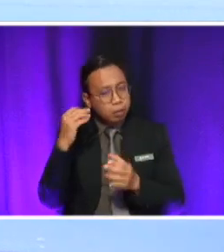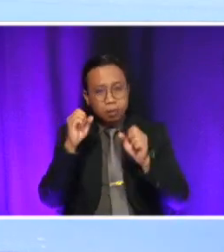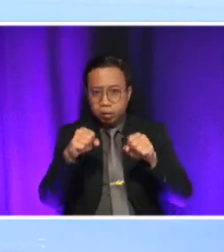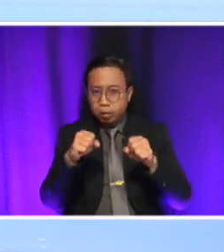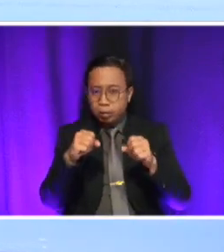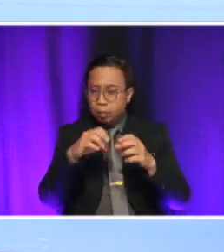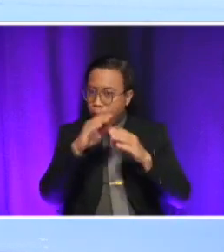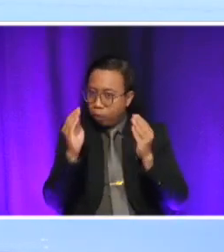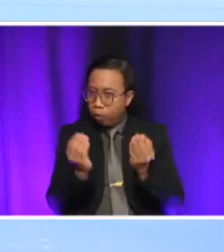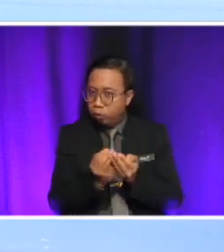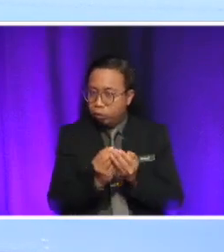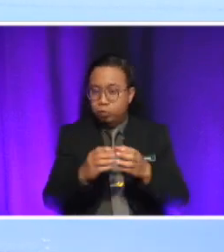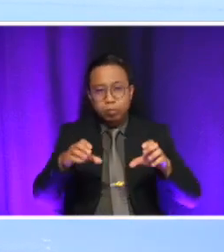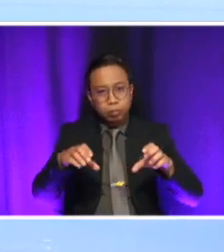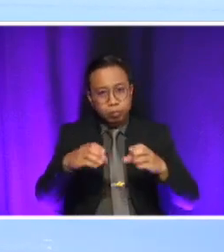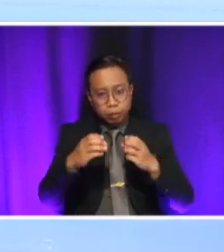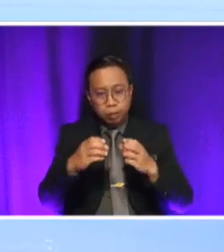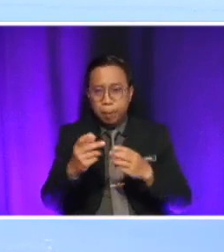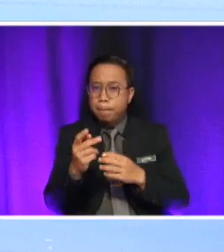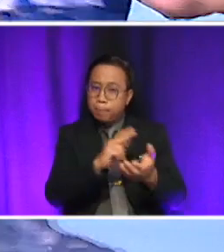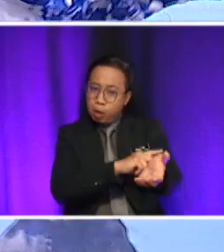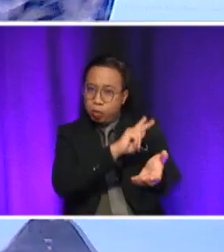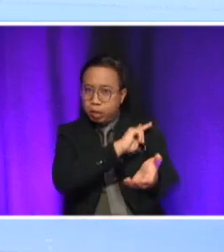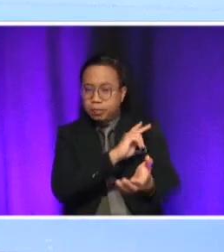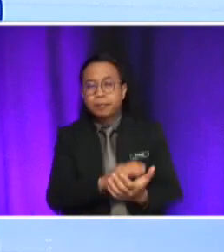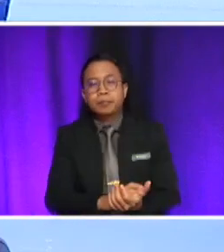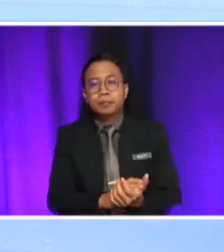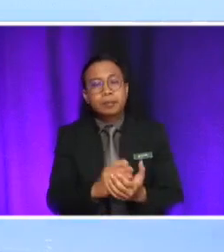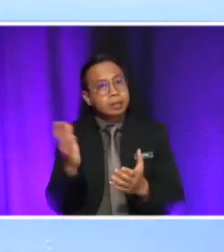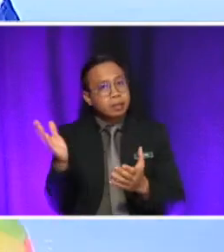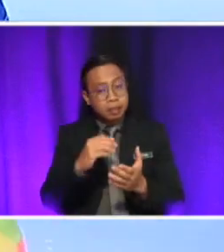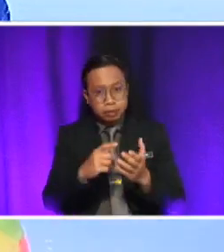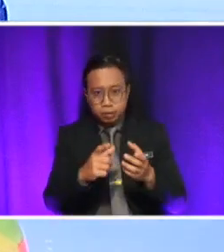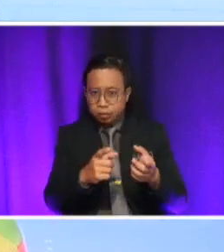ball to create power. Okay, let me try that first.